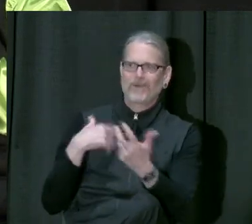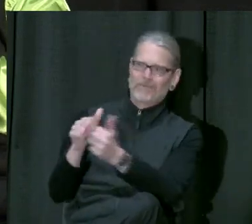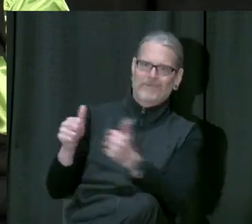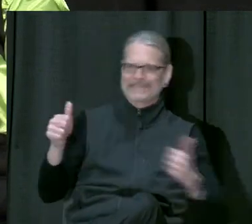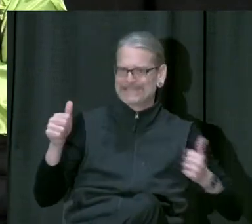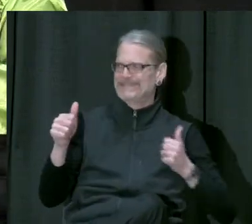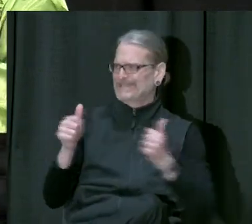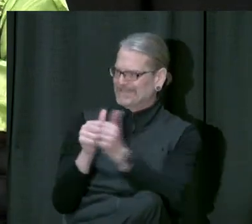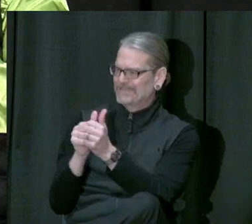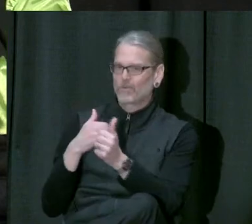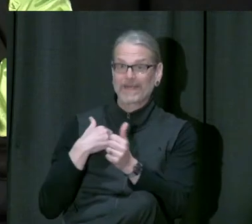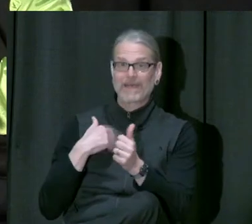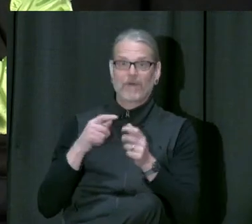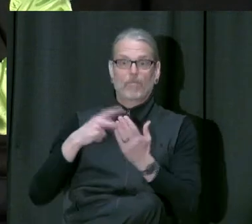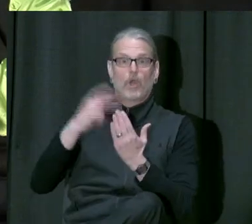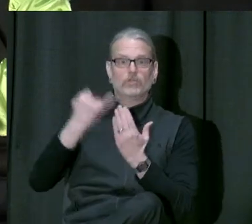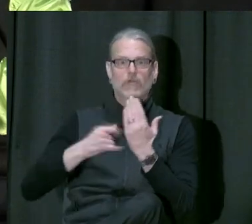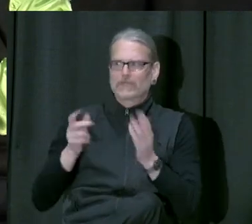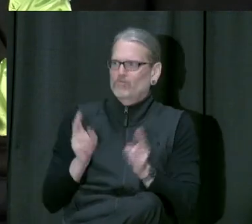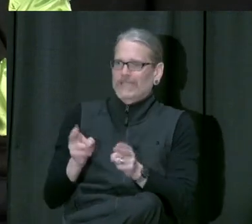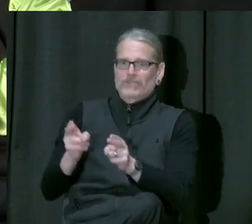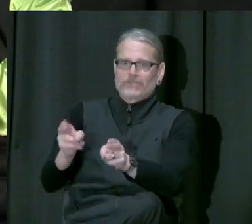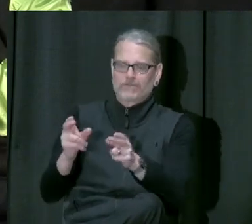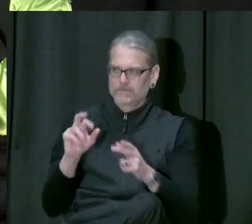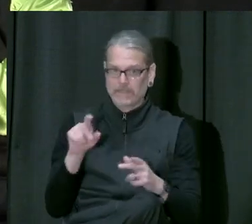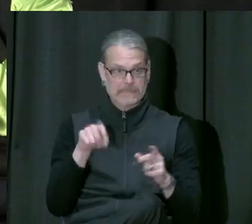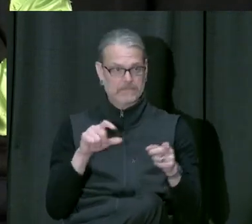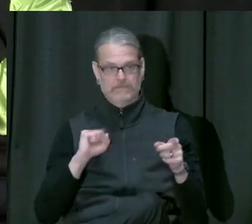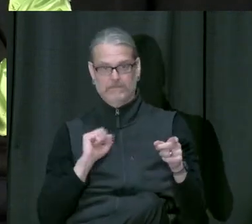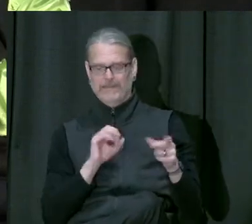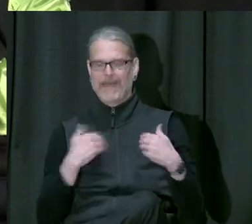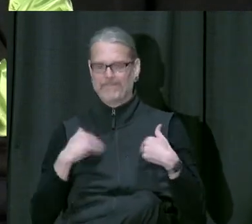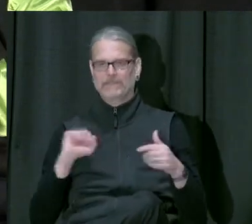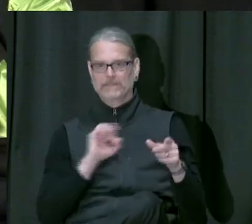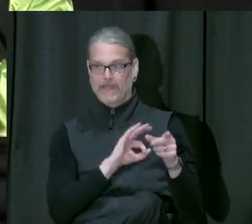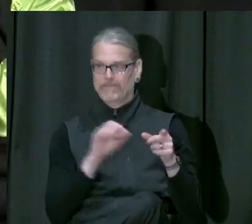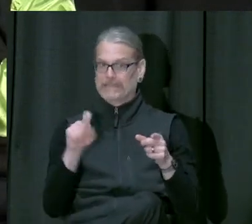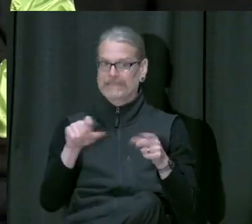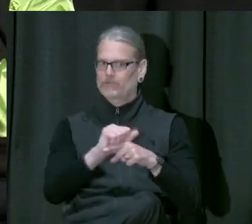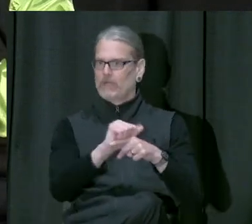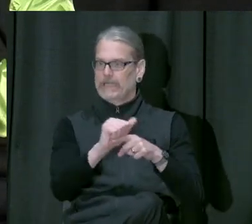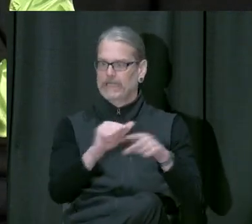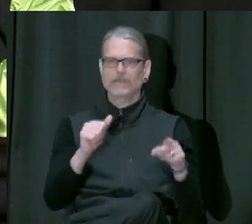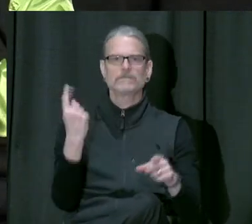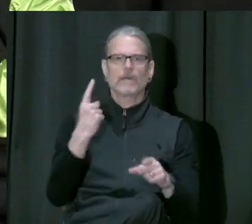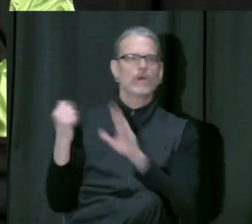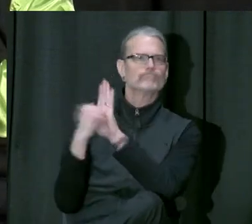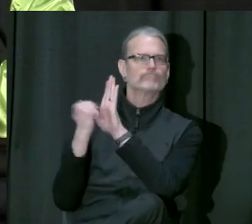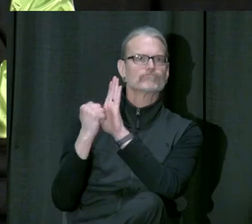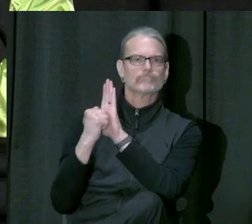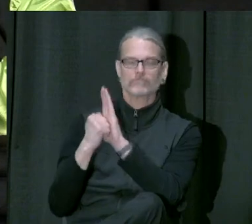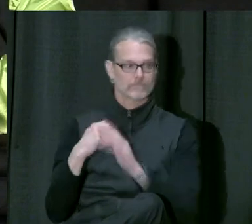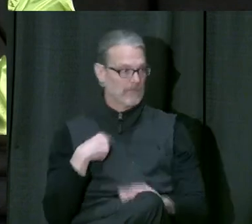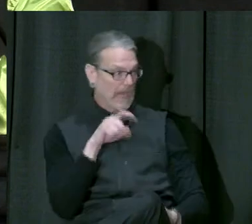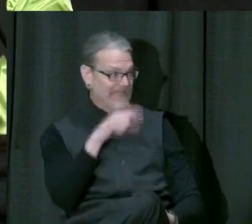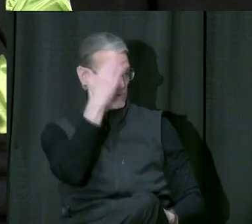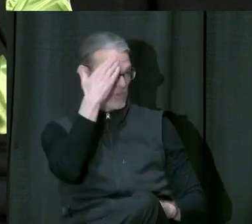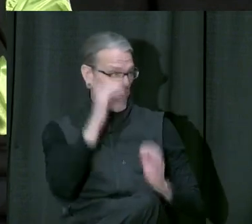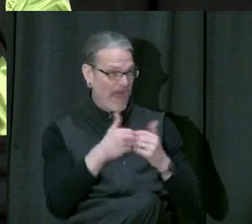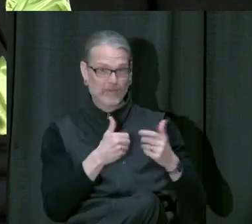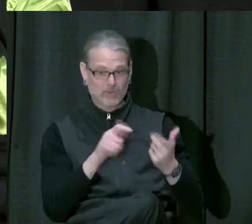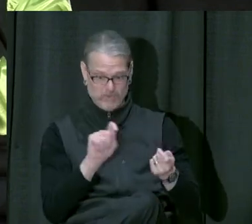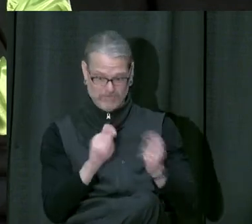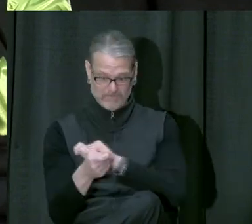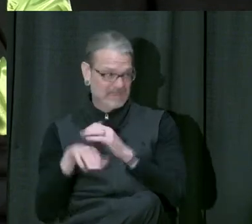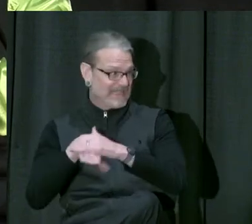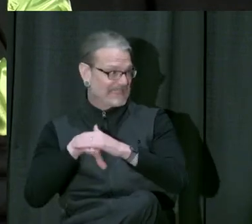rush project, or I got staff that need to be trained, or someone just knocked on my door and said, hey, I need to understand how to do accessibility. And so they're